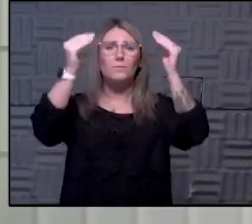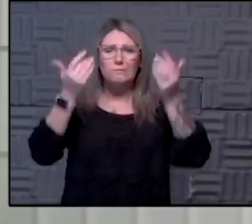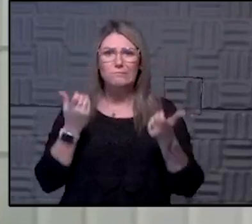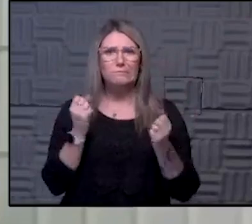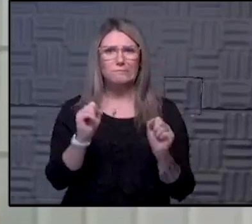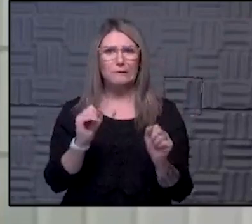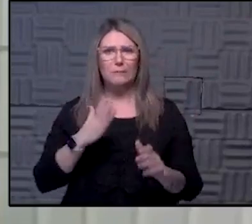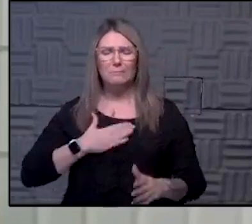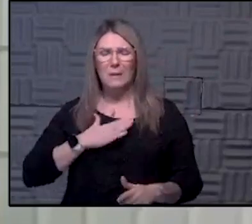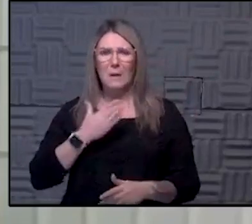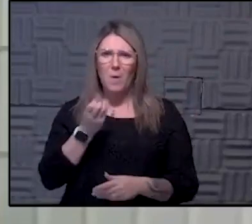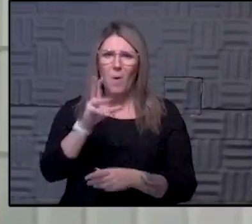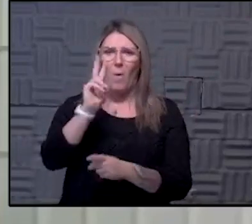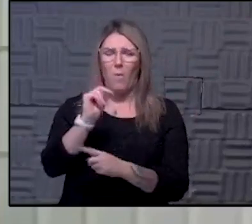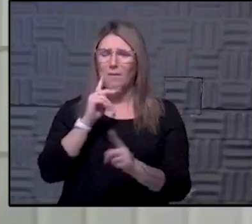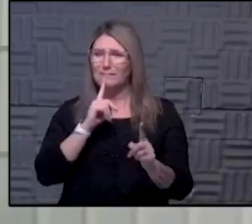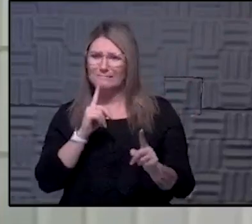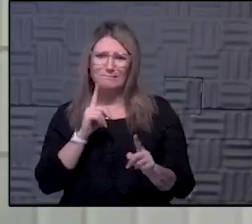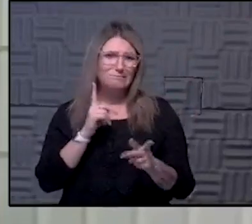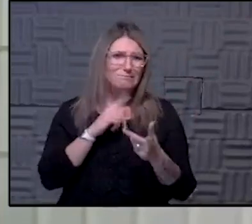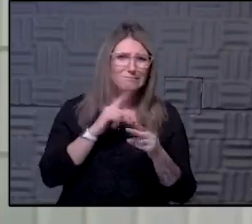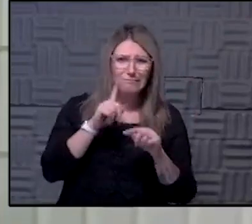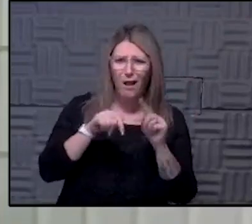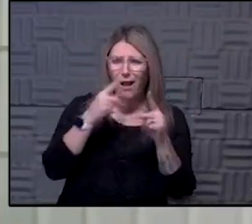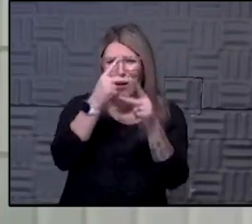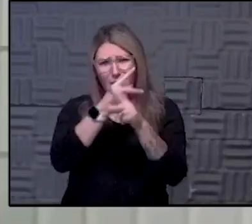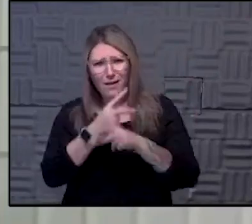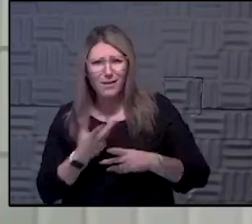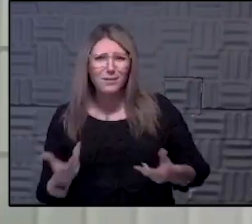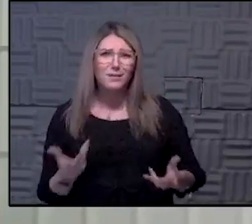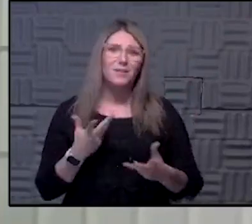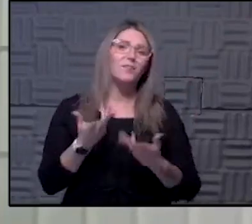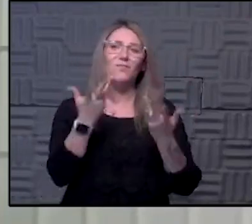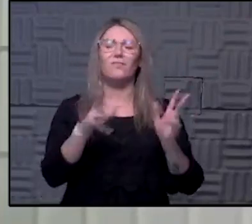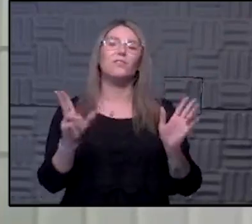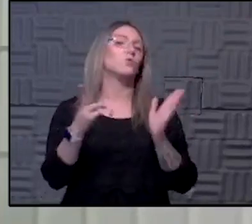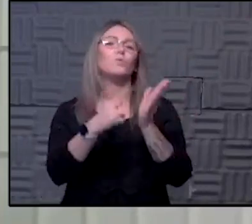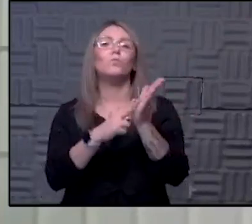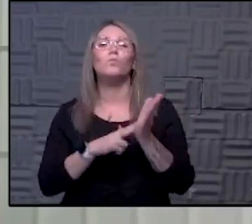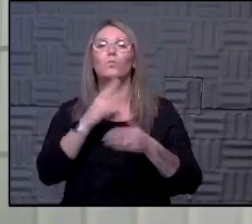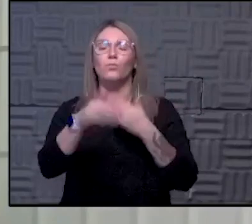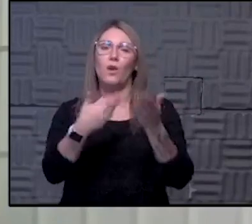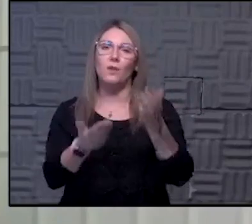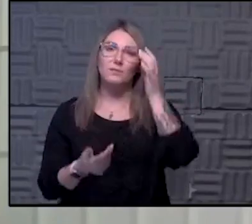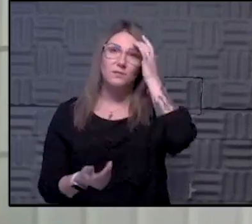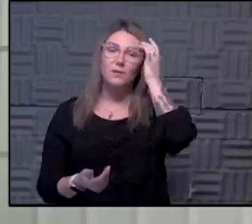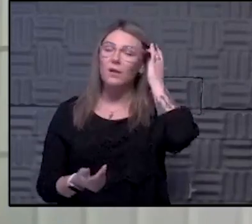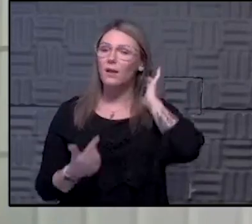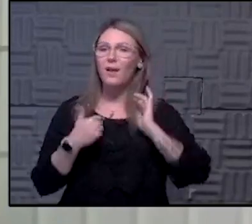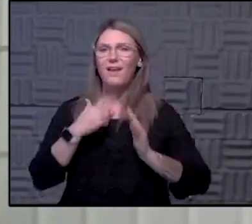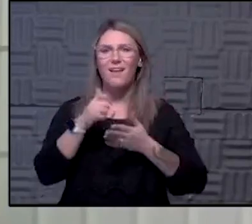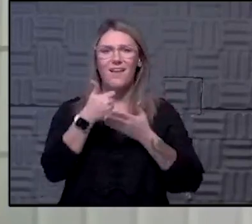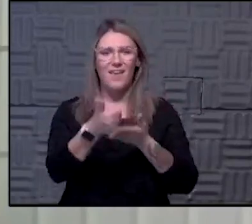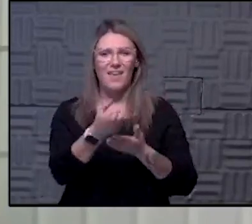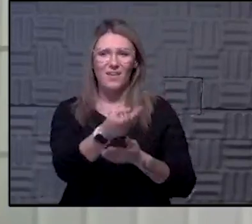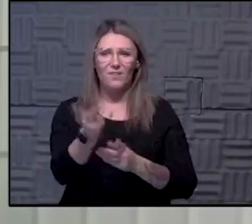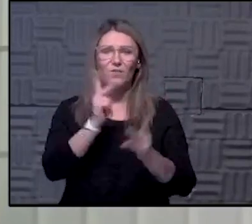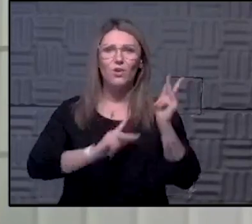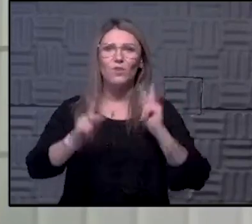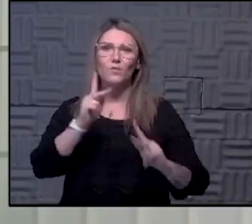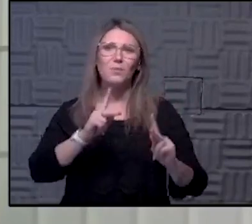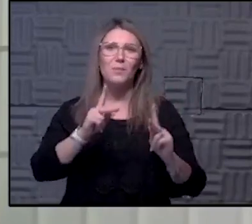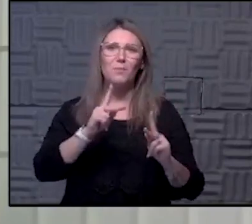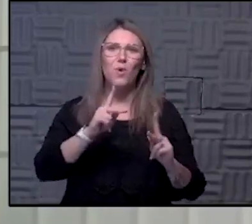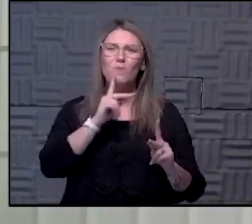their own, and for one reason or another have just not been able to complete the registration process. I helped a couple, both of them were